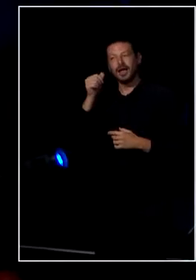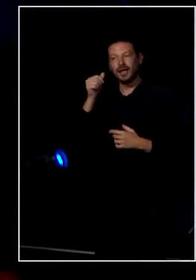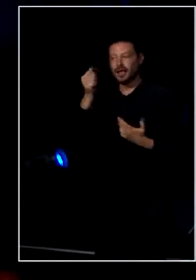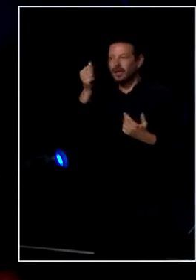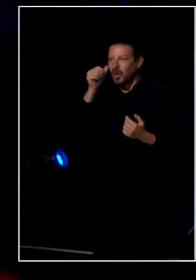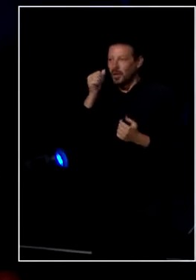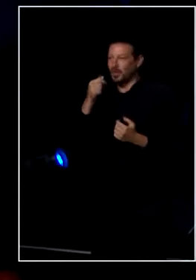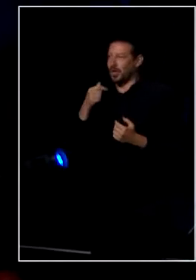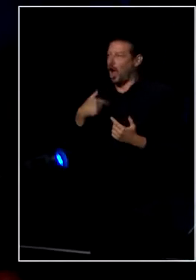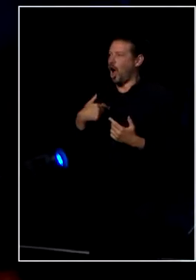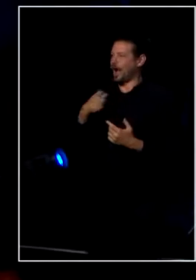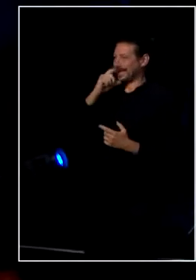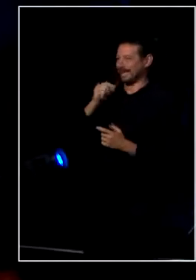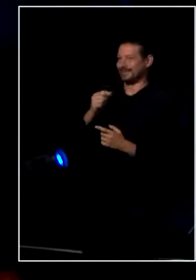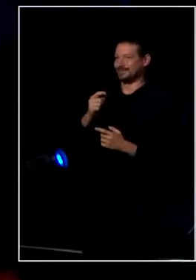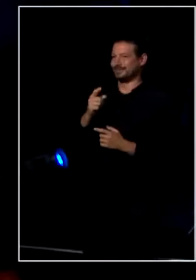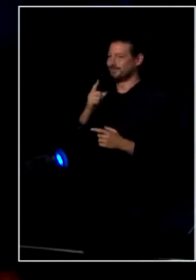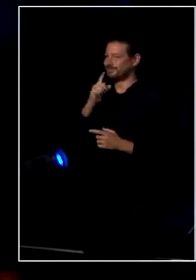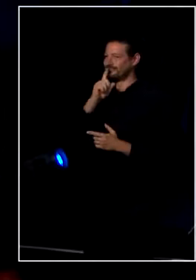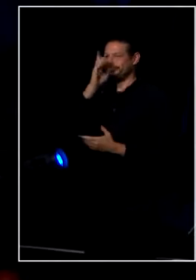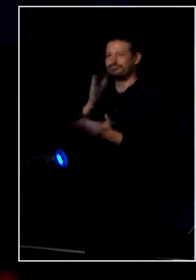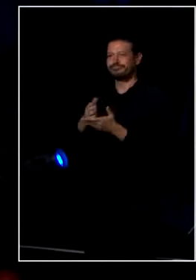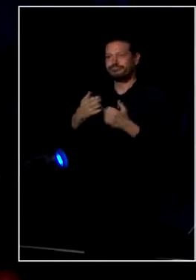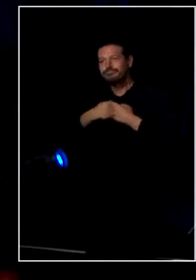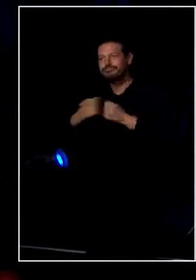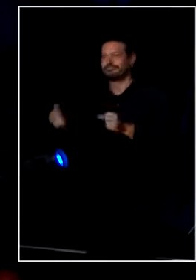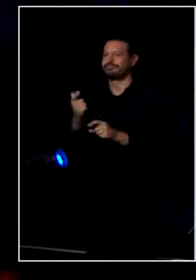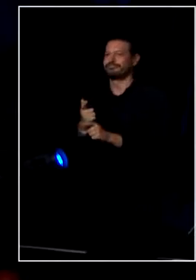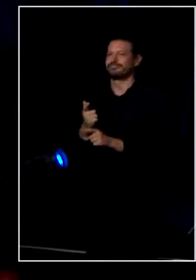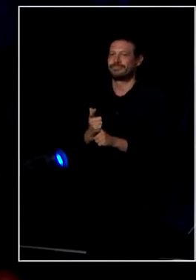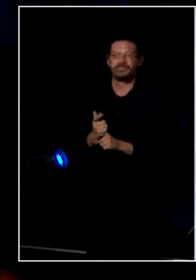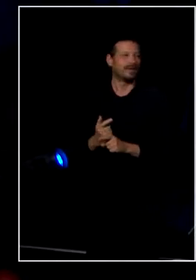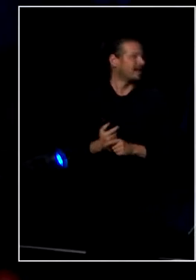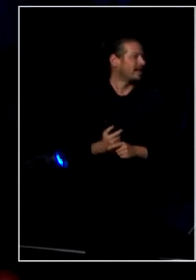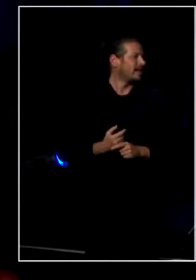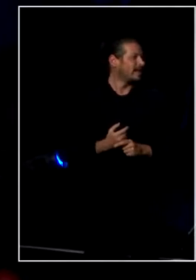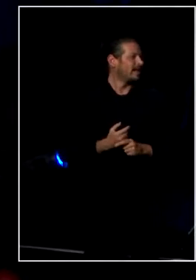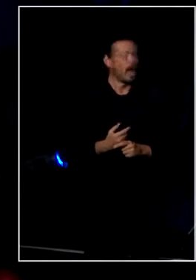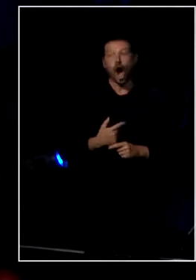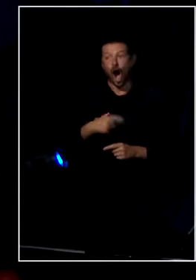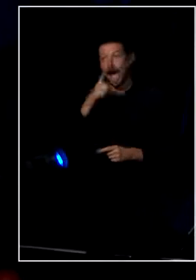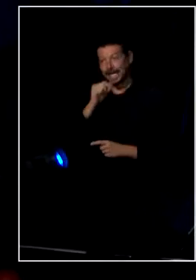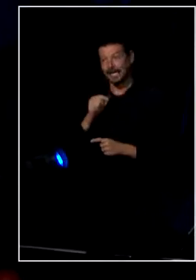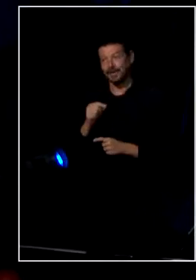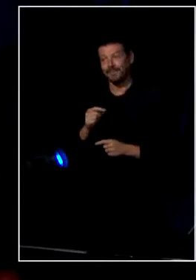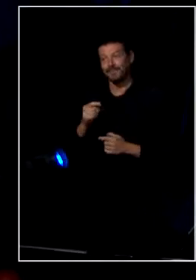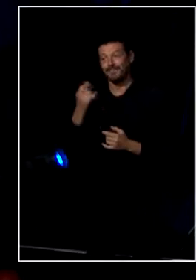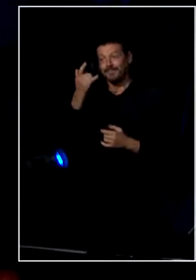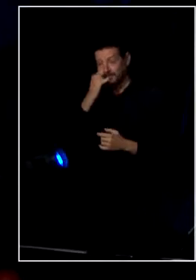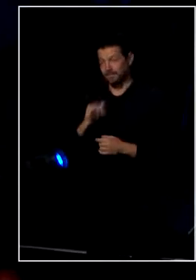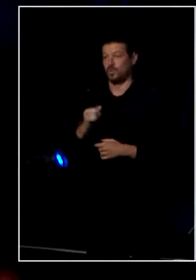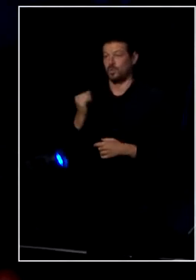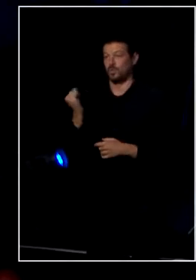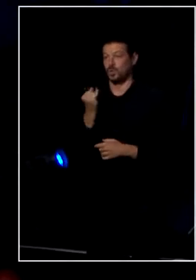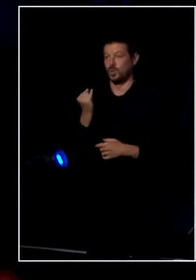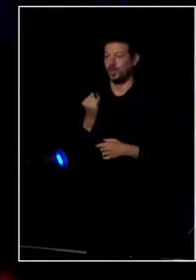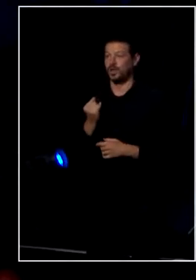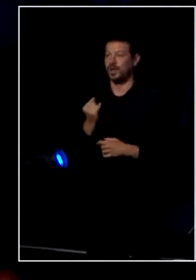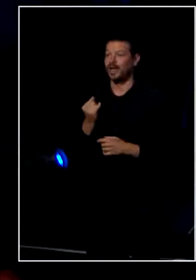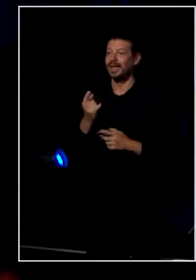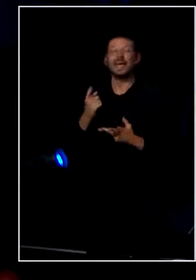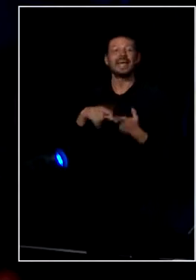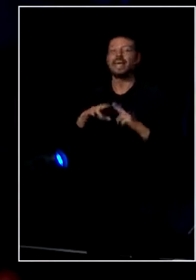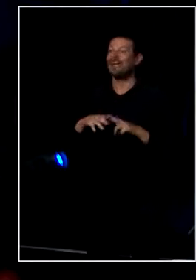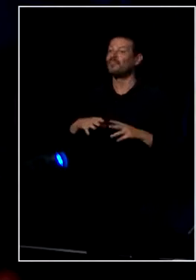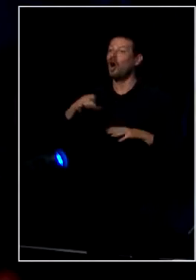to say what I want. Yes, I am really rude when I am in my hospital gown